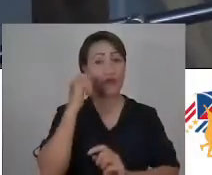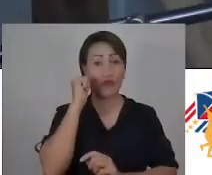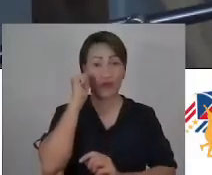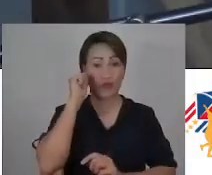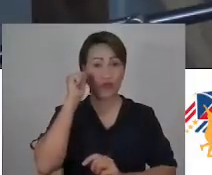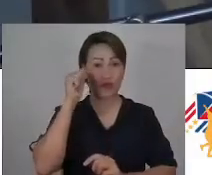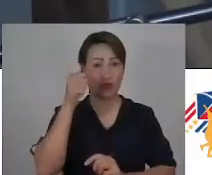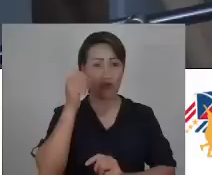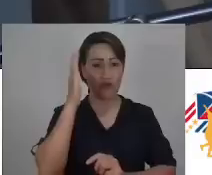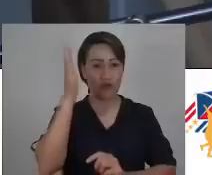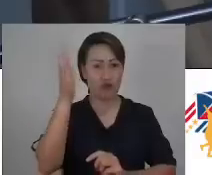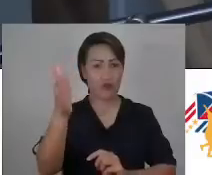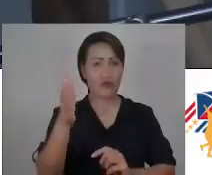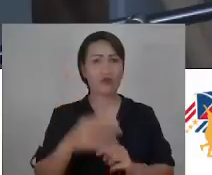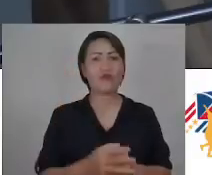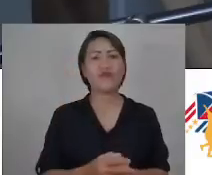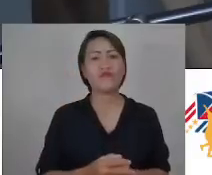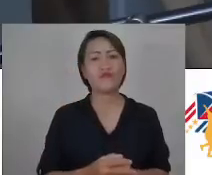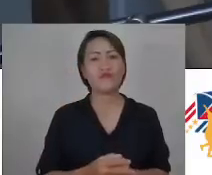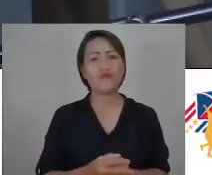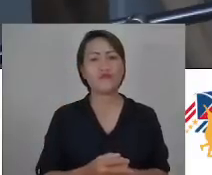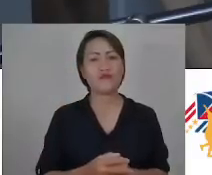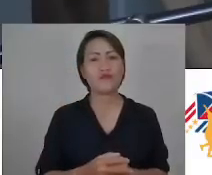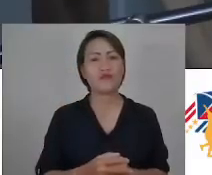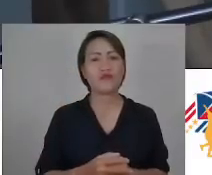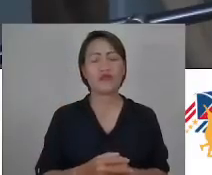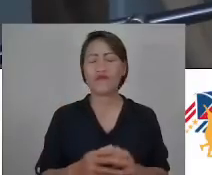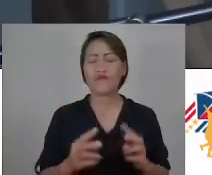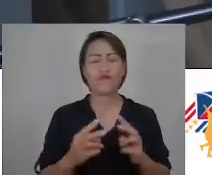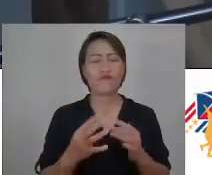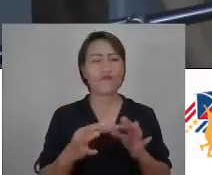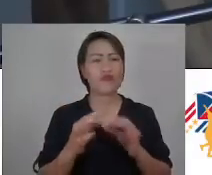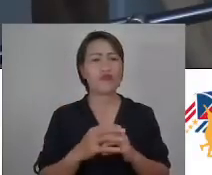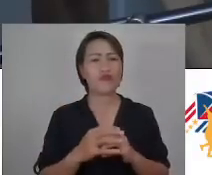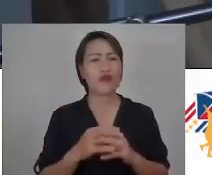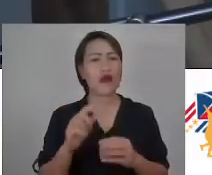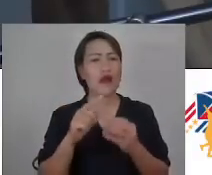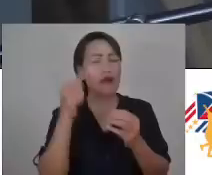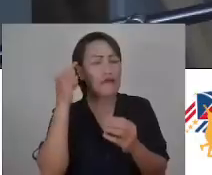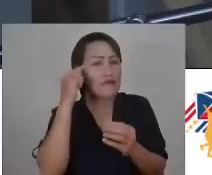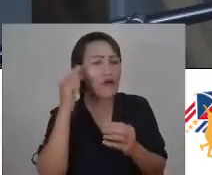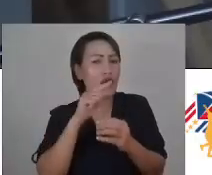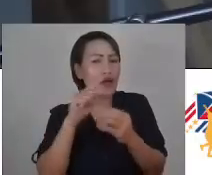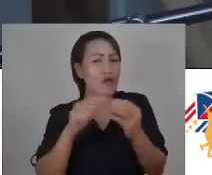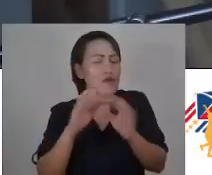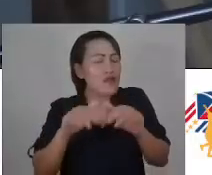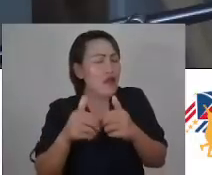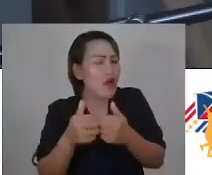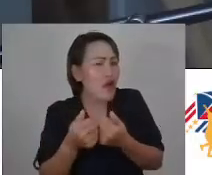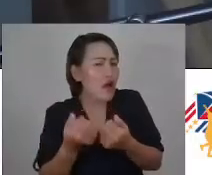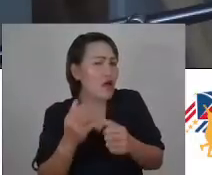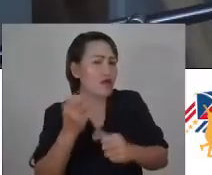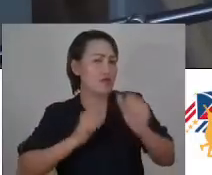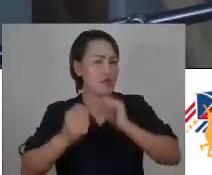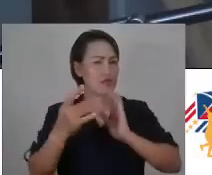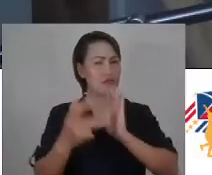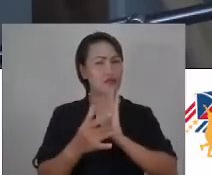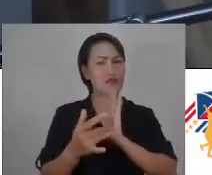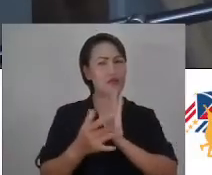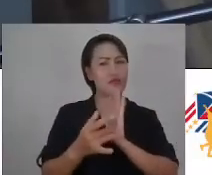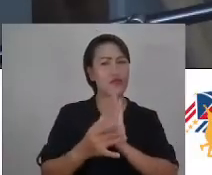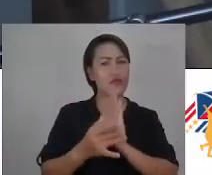What a fitting thought to the significance of science knowledge on how it affects the future.